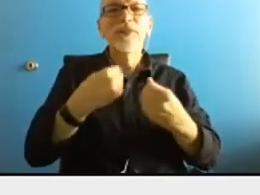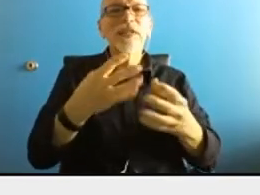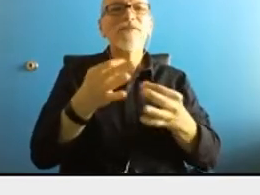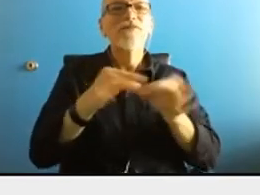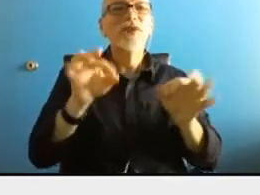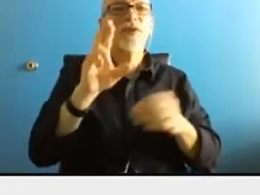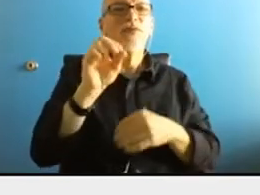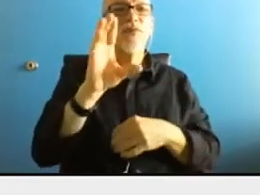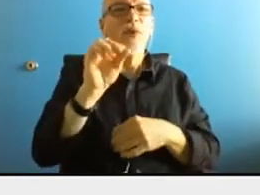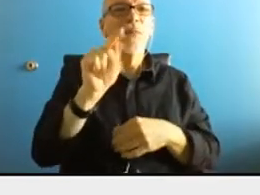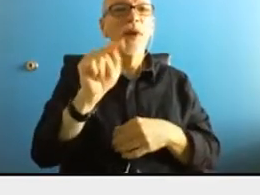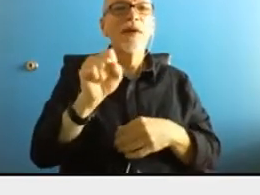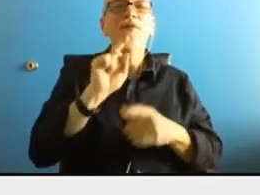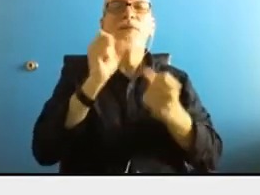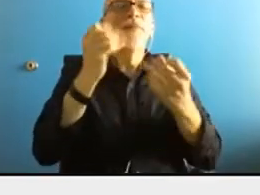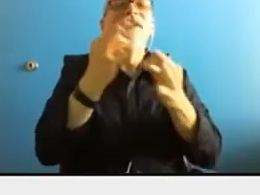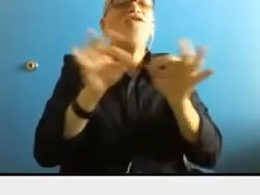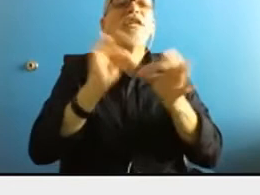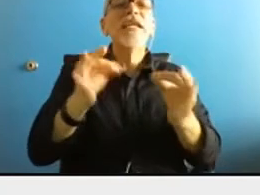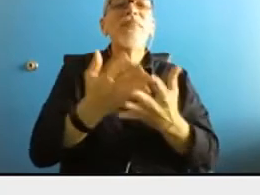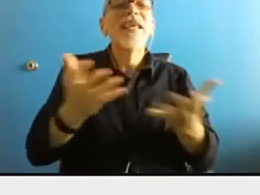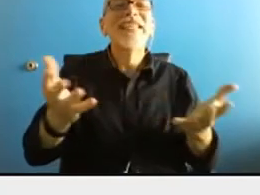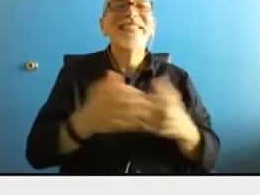and lots of free things. So